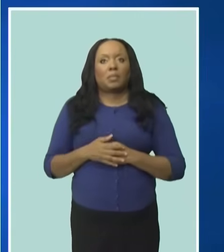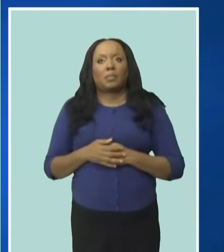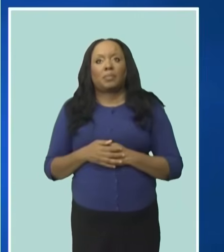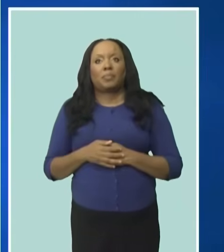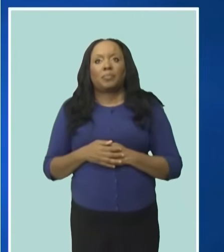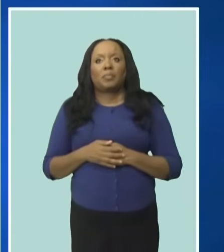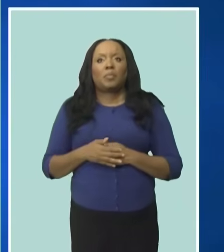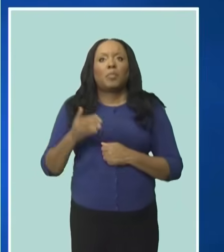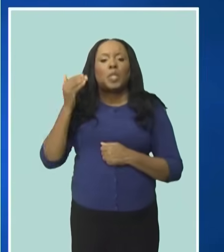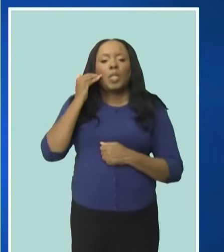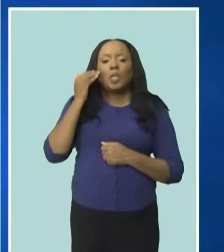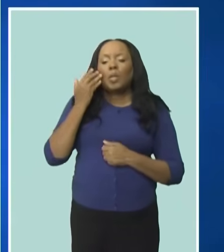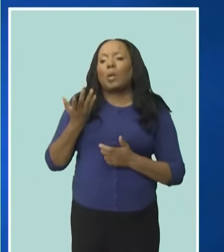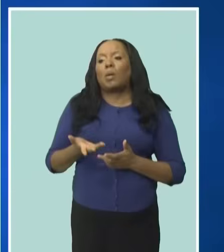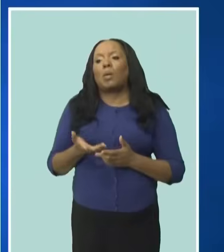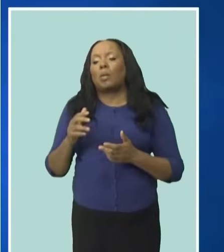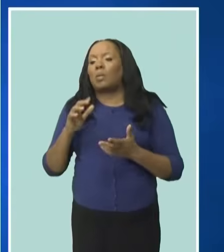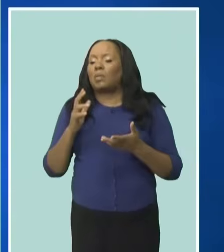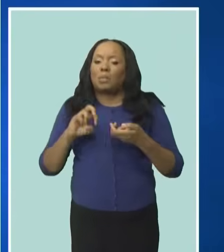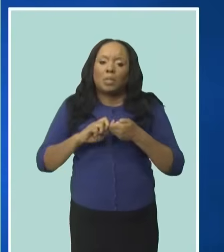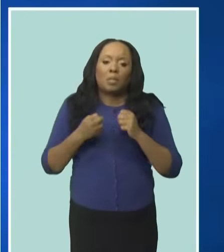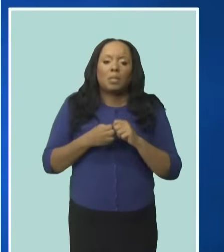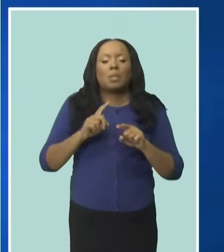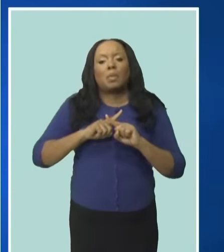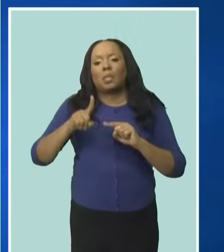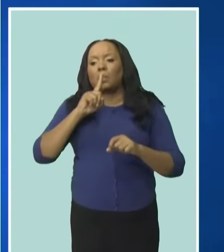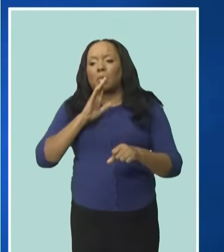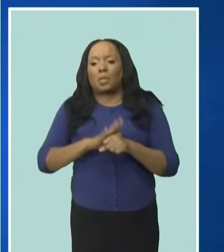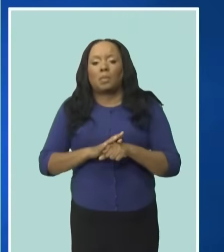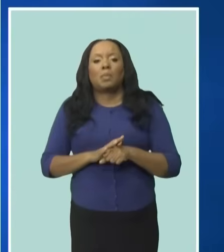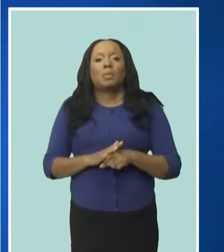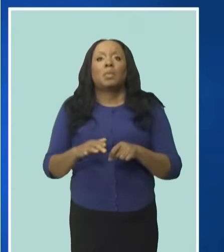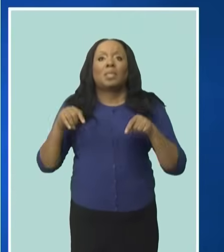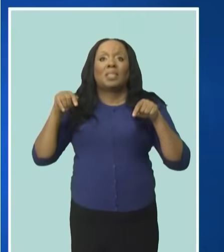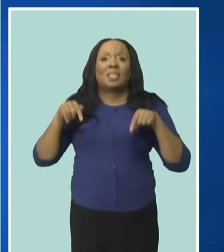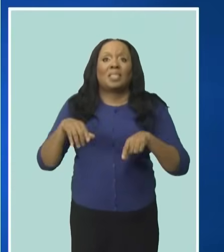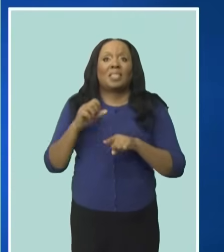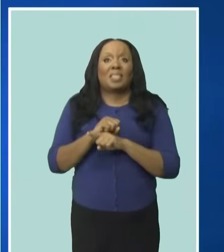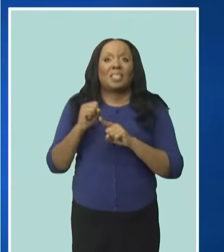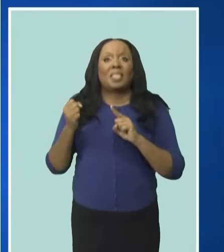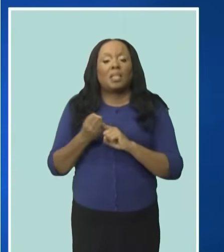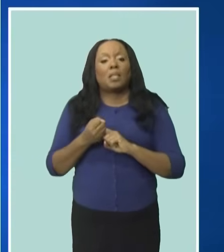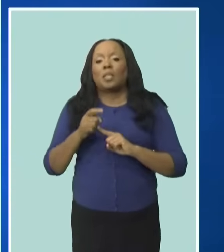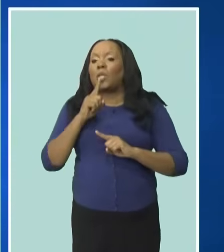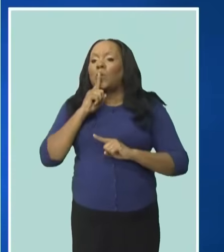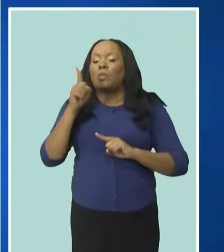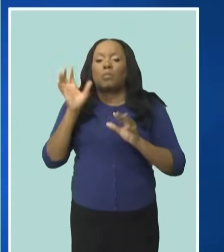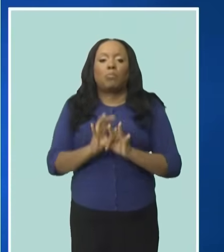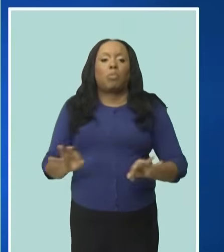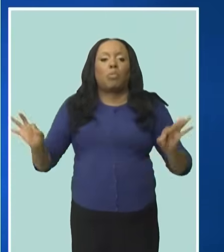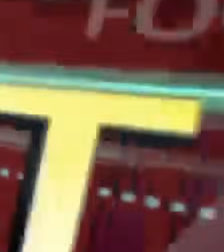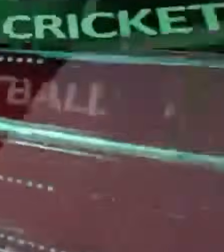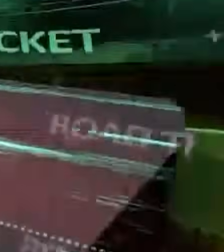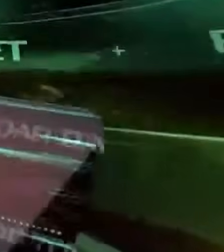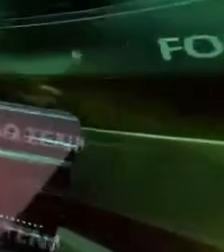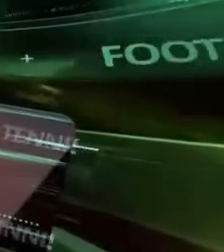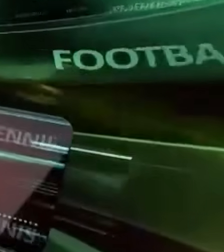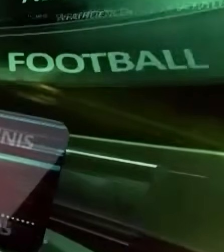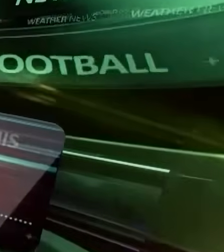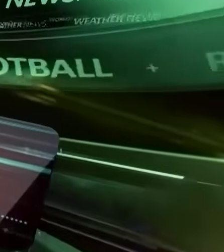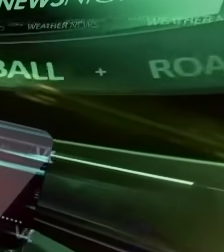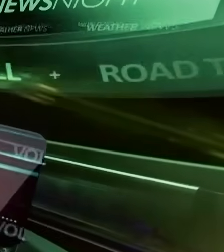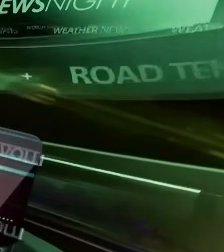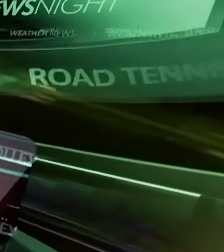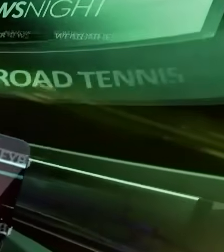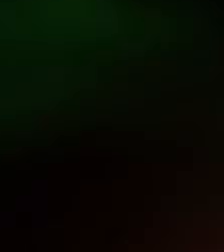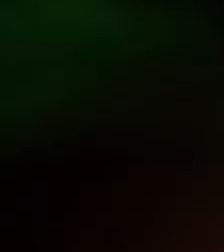our customers and give you the assurance that this matter is being given utmost priority. Sports